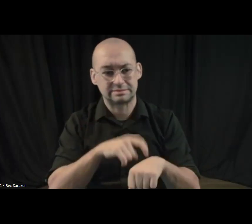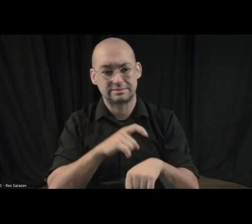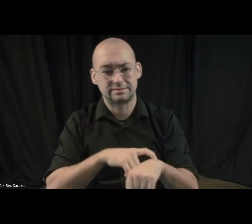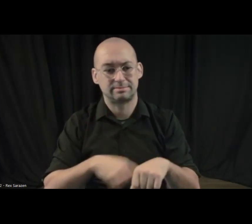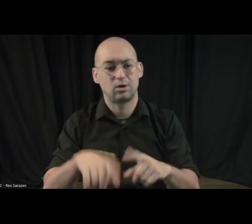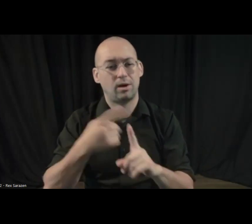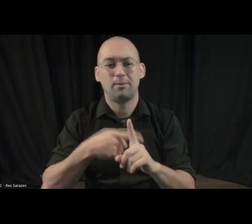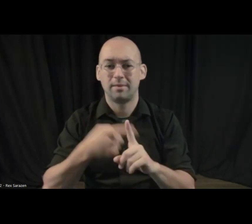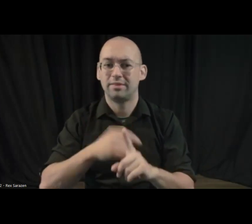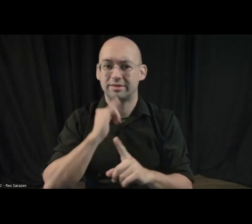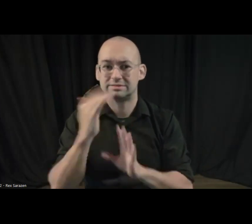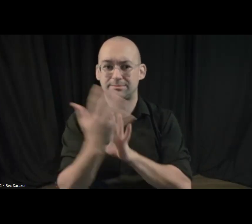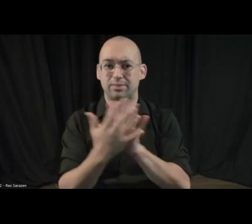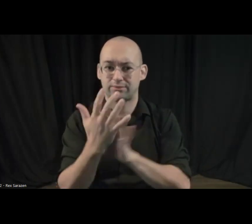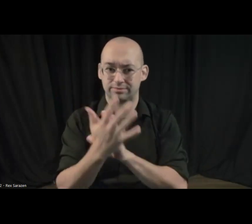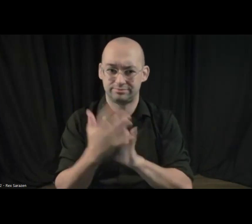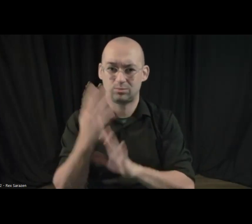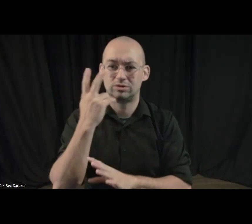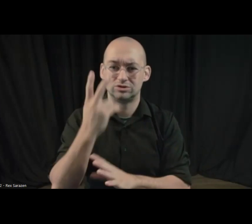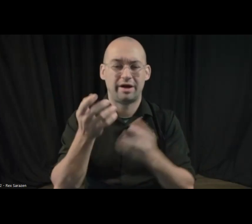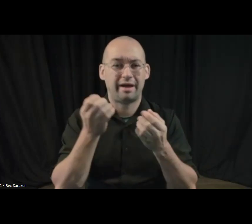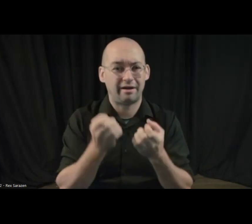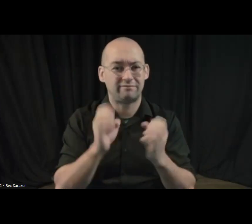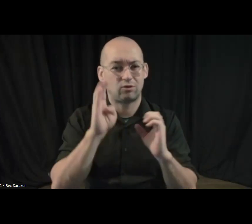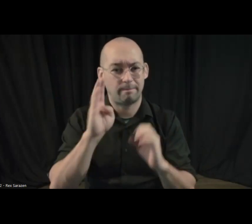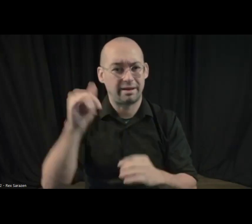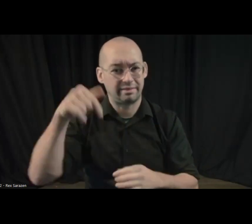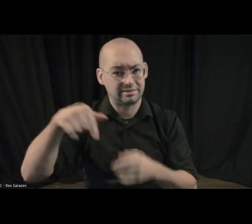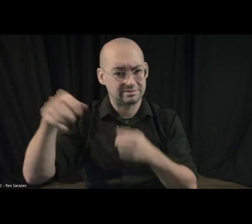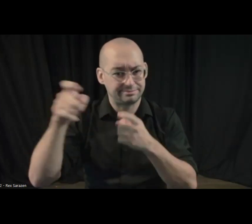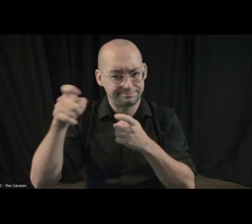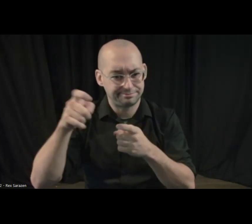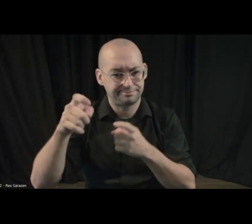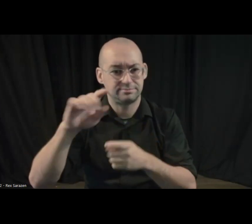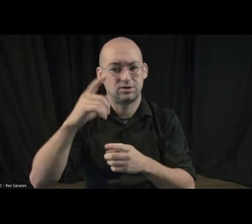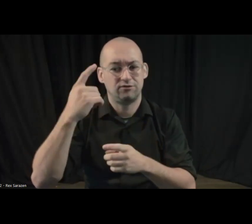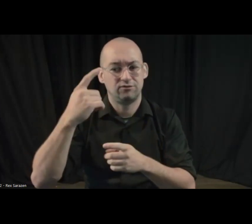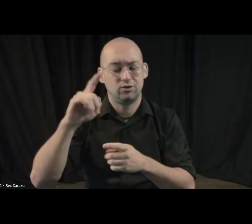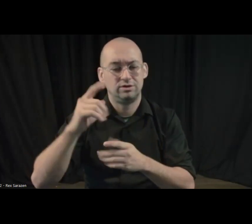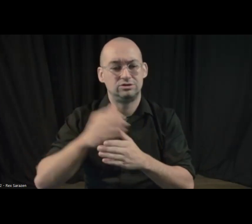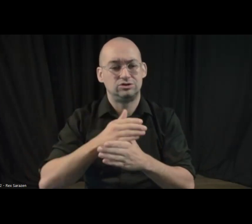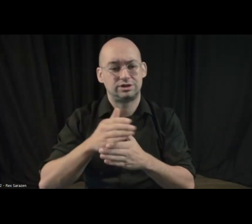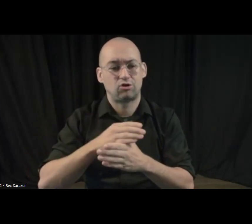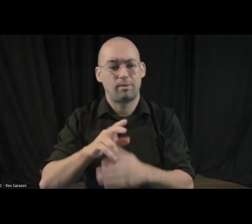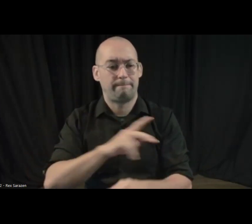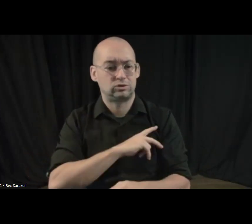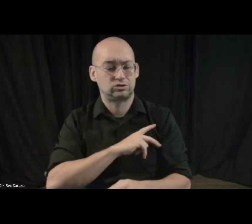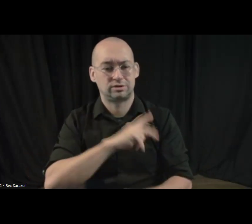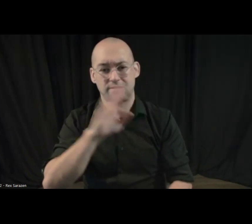a blur. But we saw that there were efforts by this administration at federal level to share the personal Medicaid